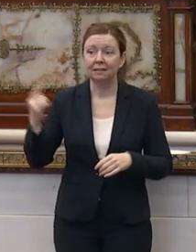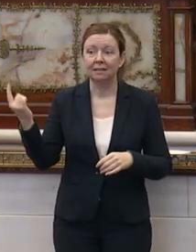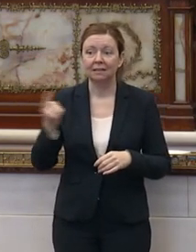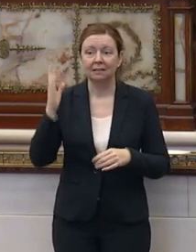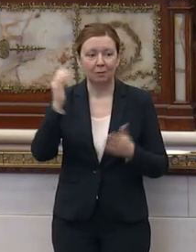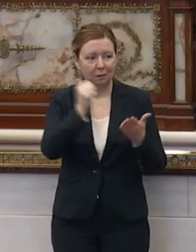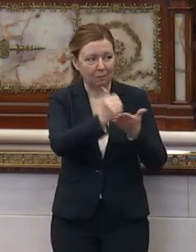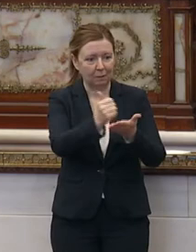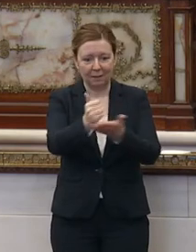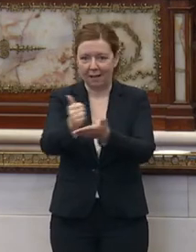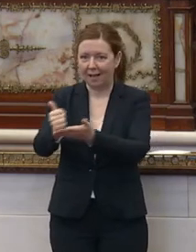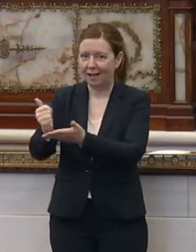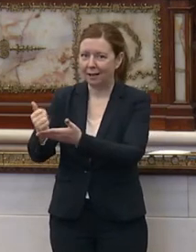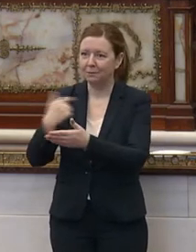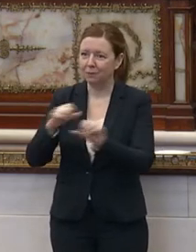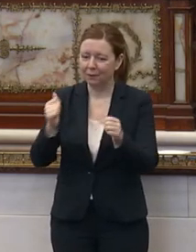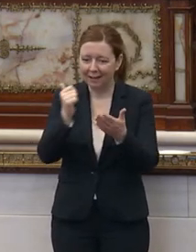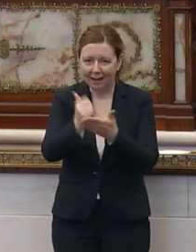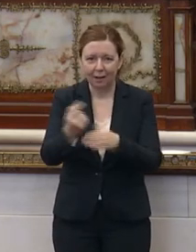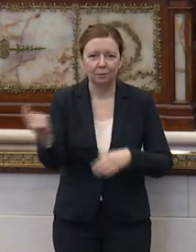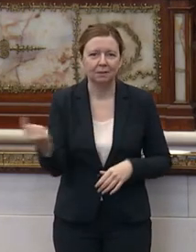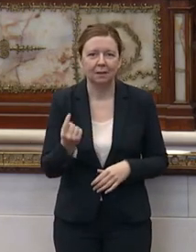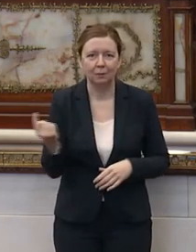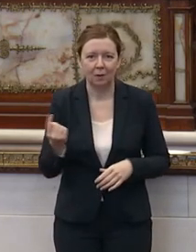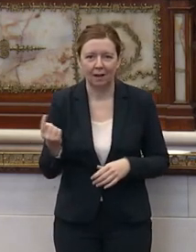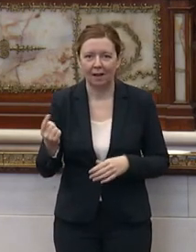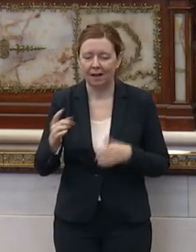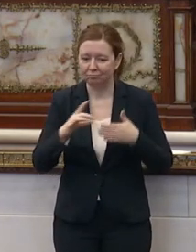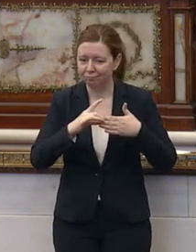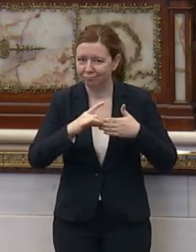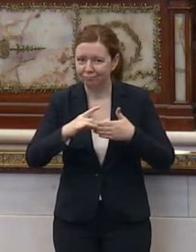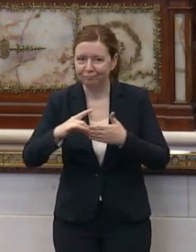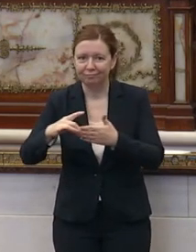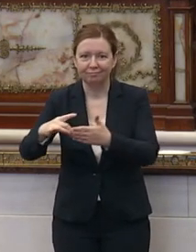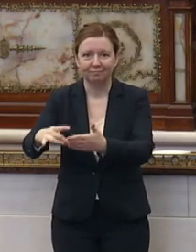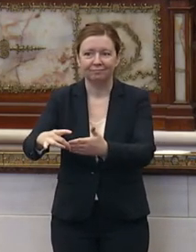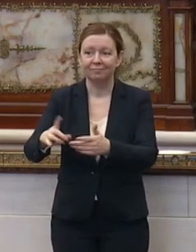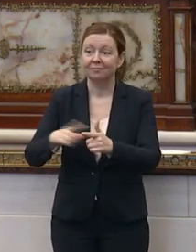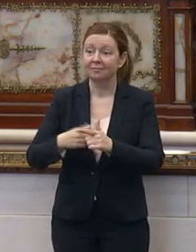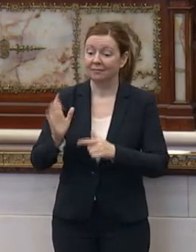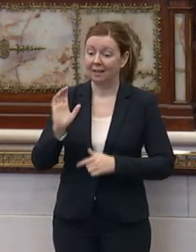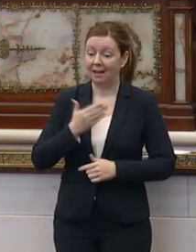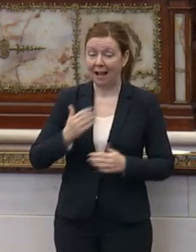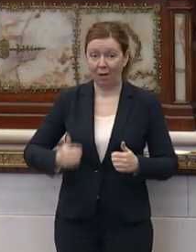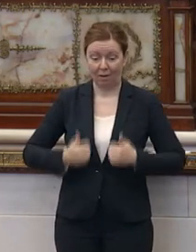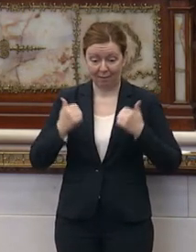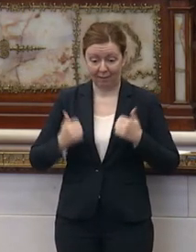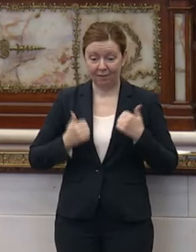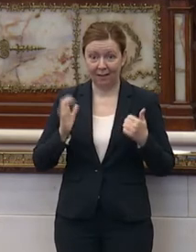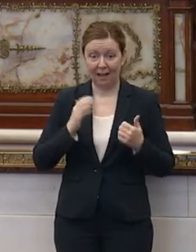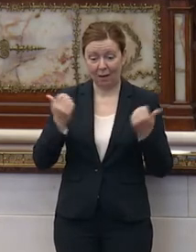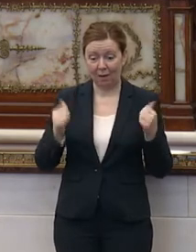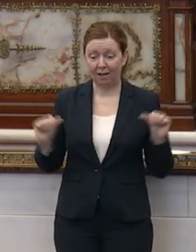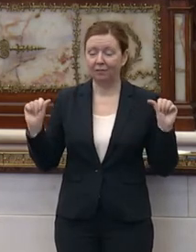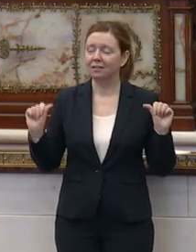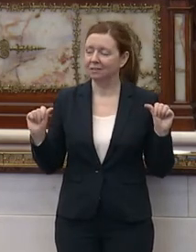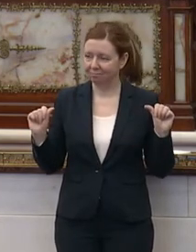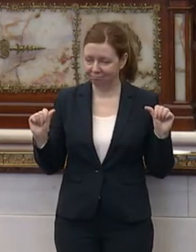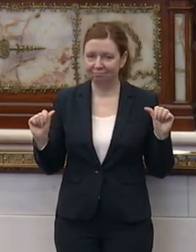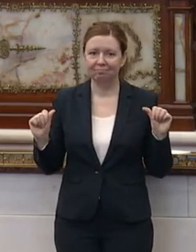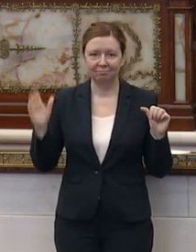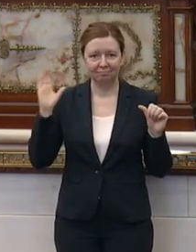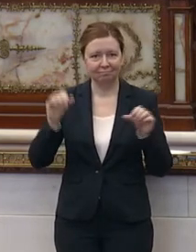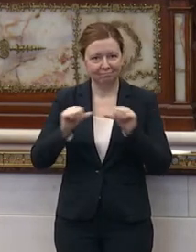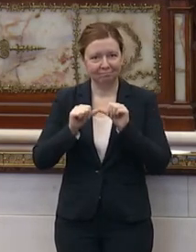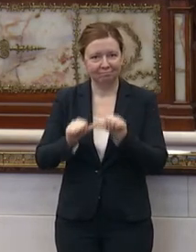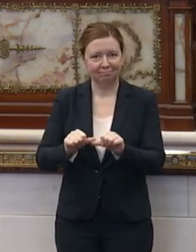will be helped, where we can help somebody along the way, then our living, our efforts will never be in